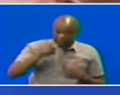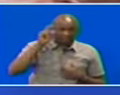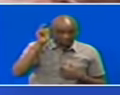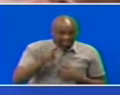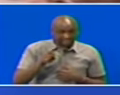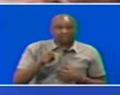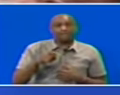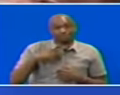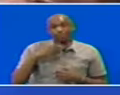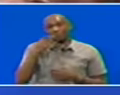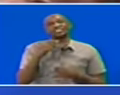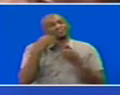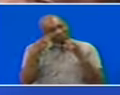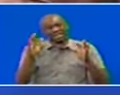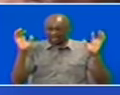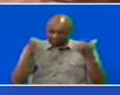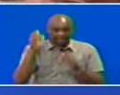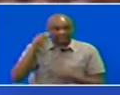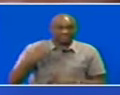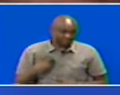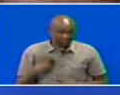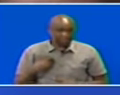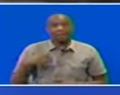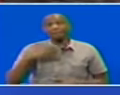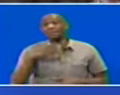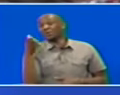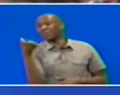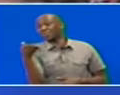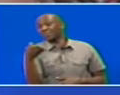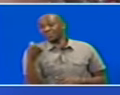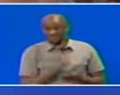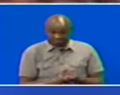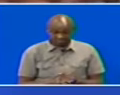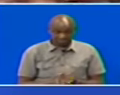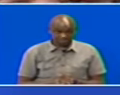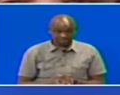it should be free and fair. Otherwise, they'll see people actually